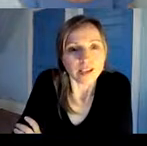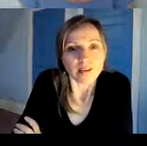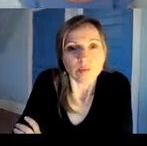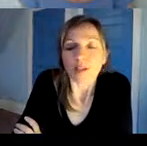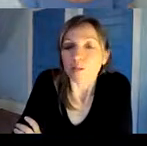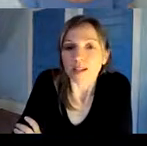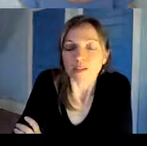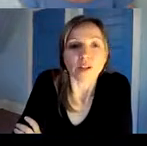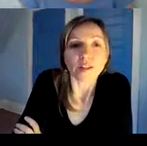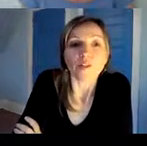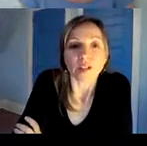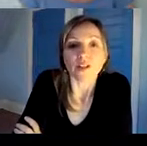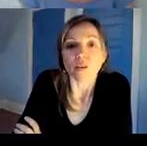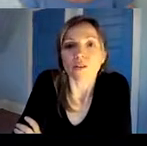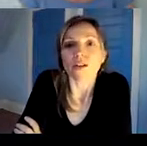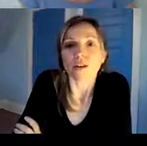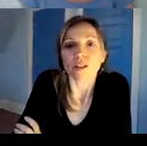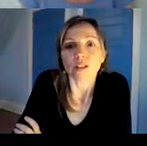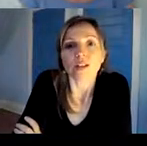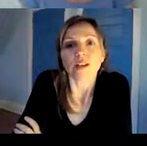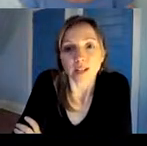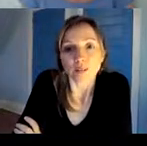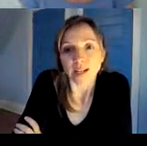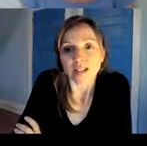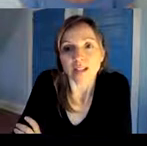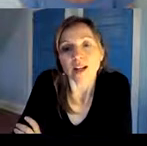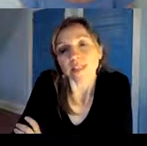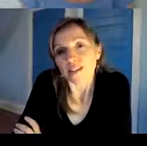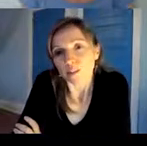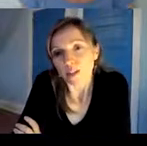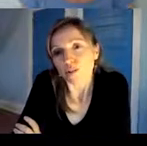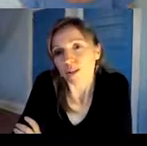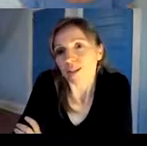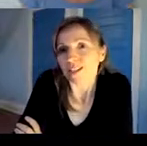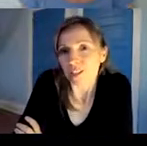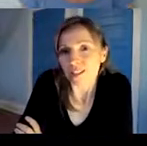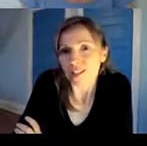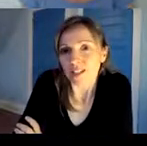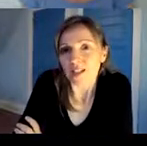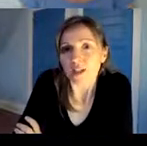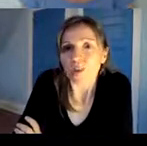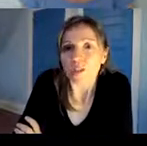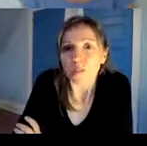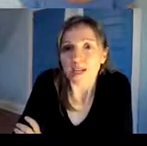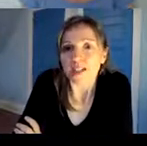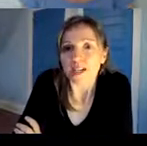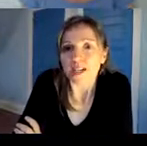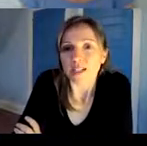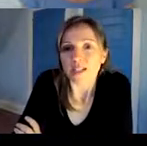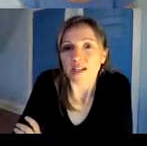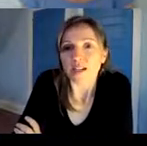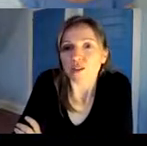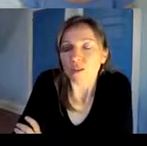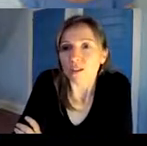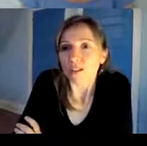plants, invasive plants crowding out native plants. That is a picture of American ginseng, which is a plant that